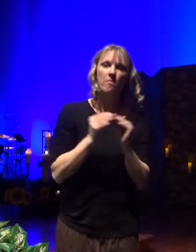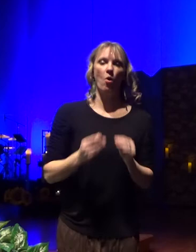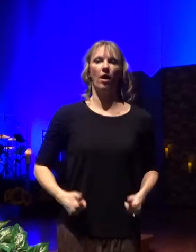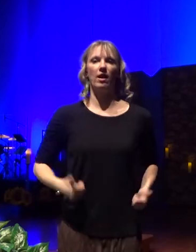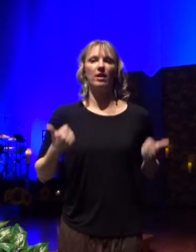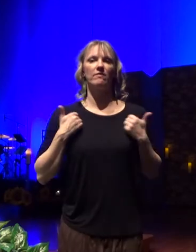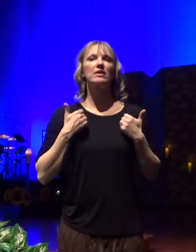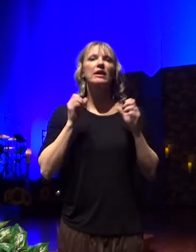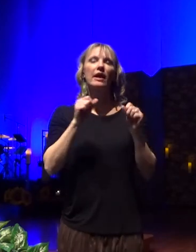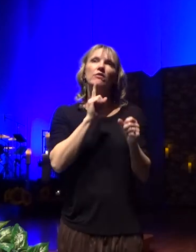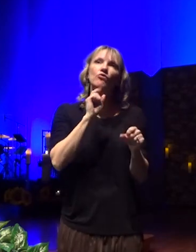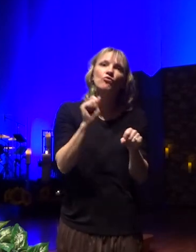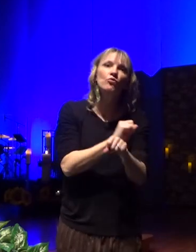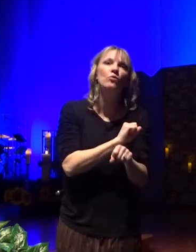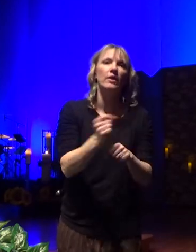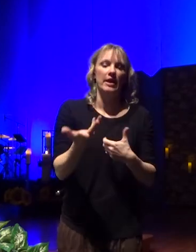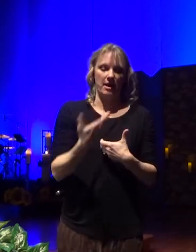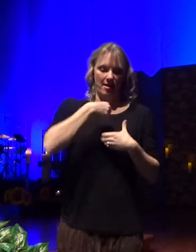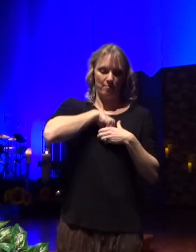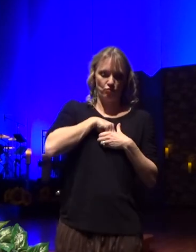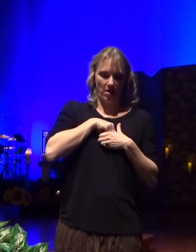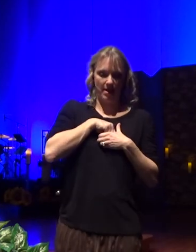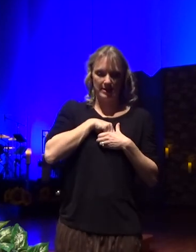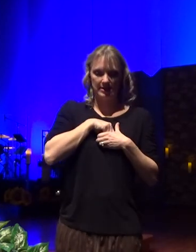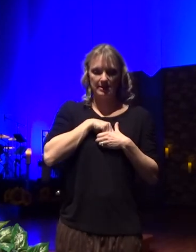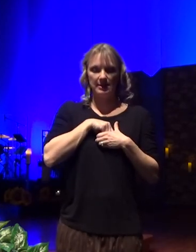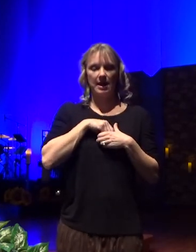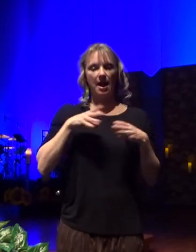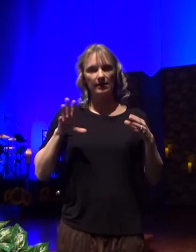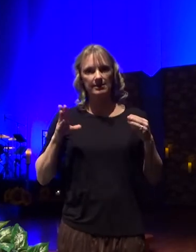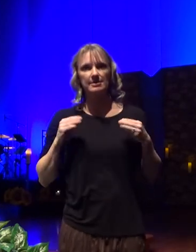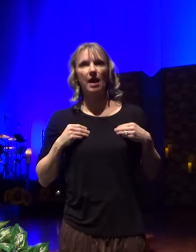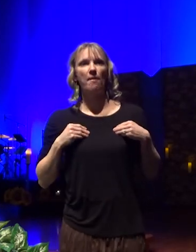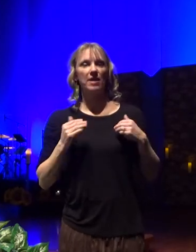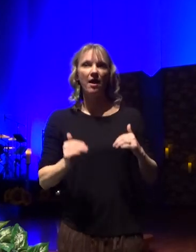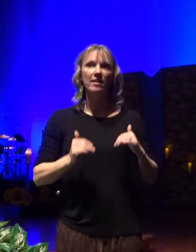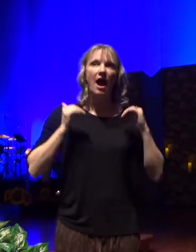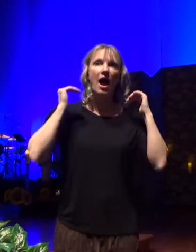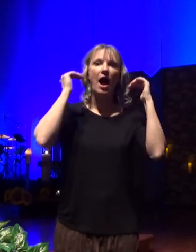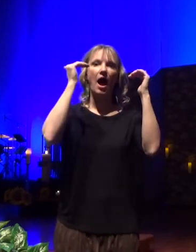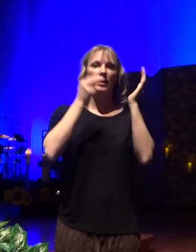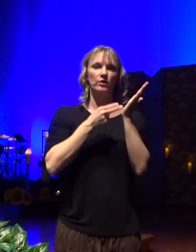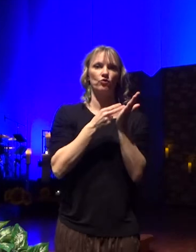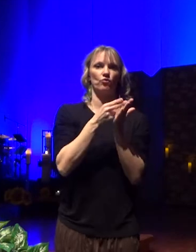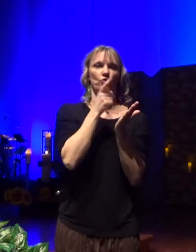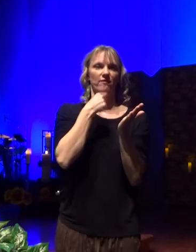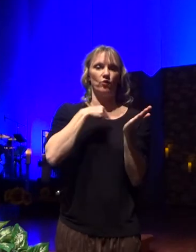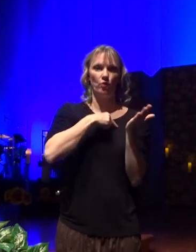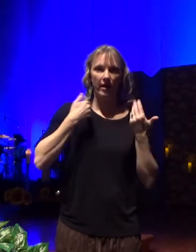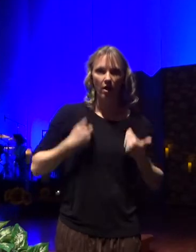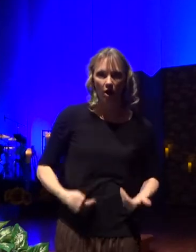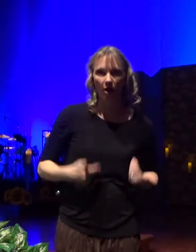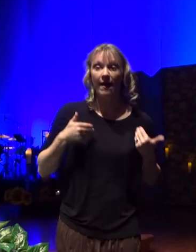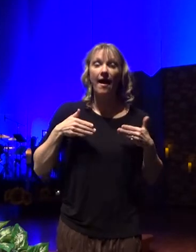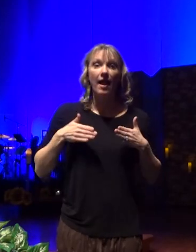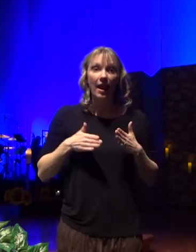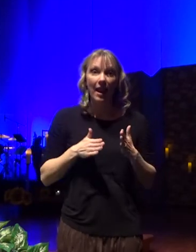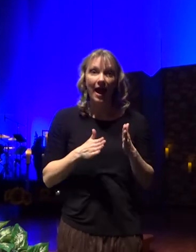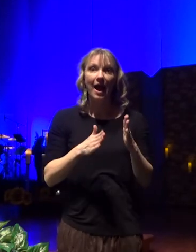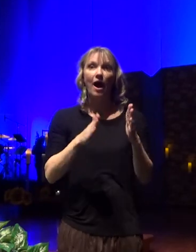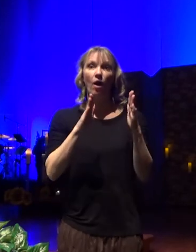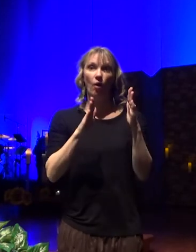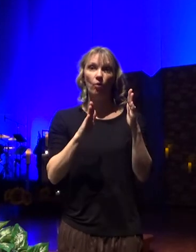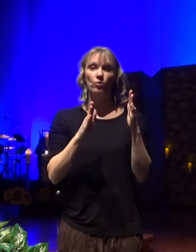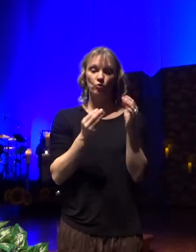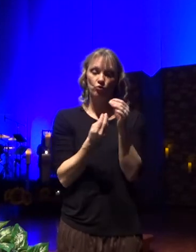degree of livingness, we can begin to truly embrace, embody, and accept the highest truths of who we are and allow them